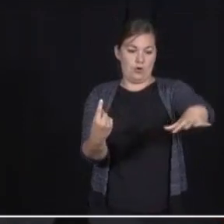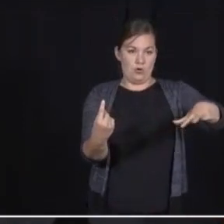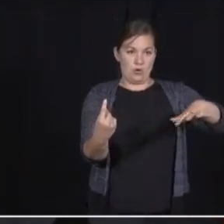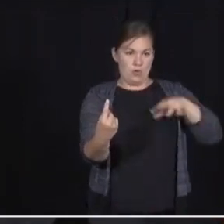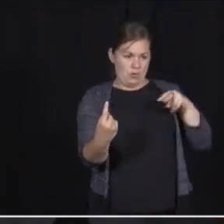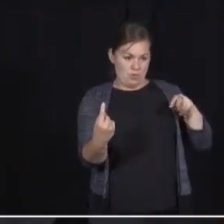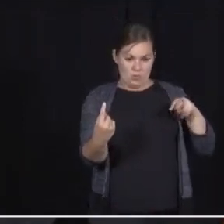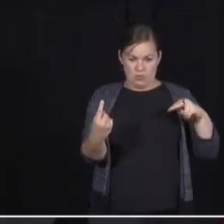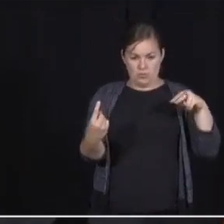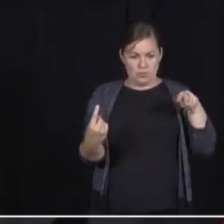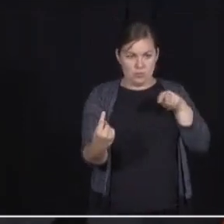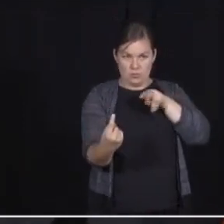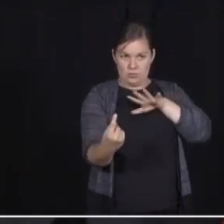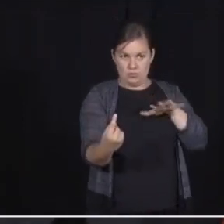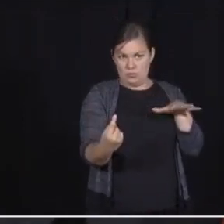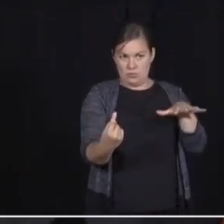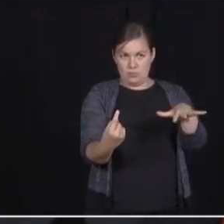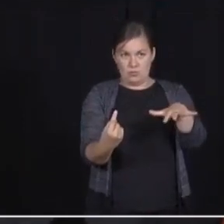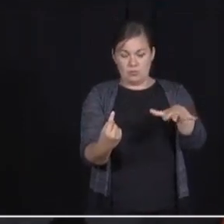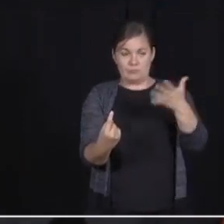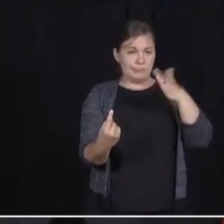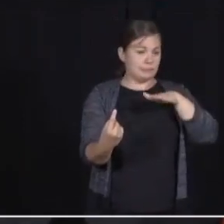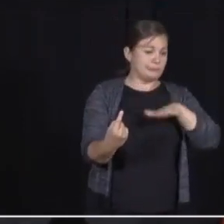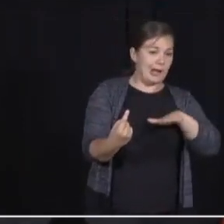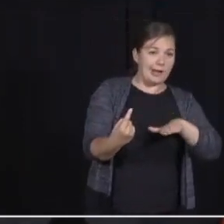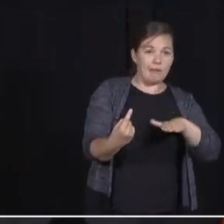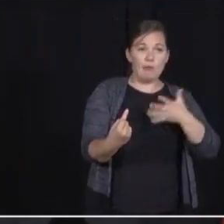Whoever this child or teenager has been around